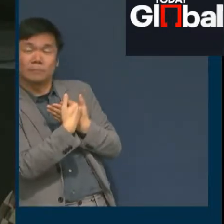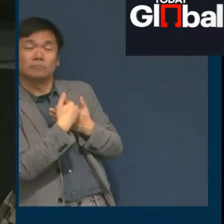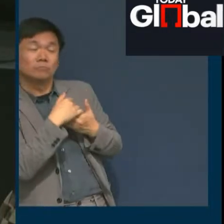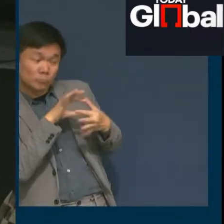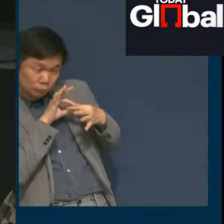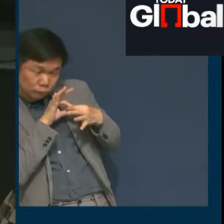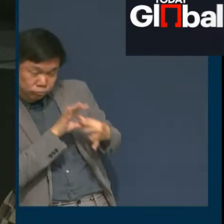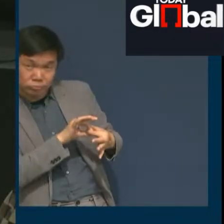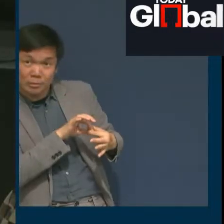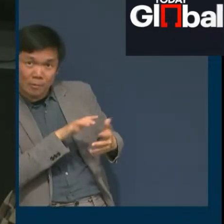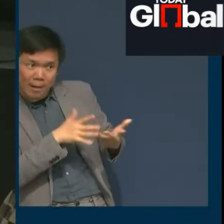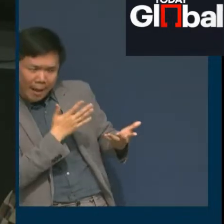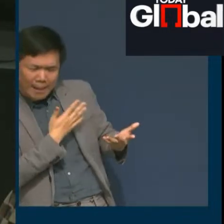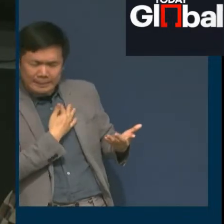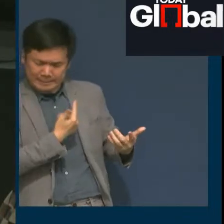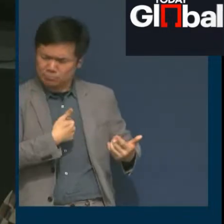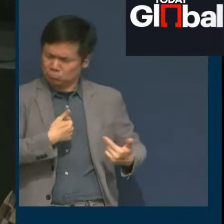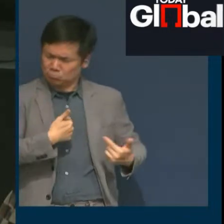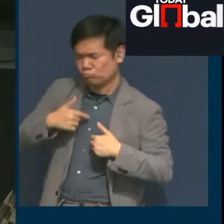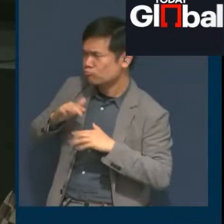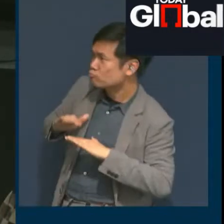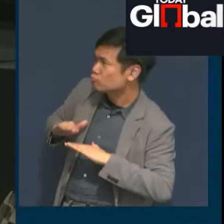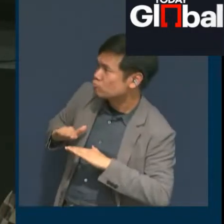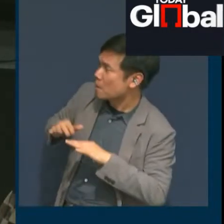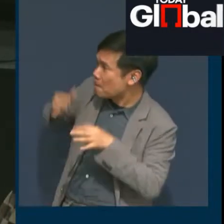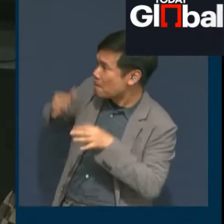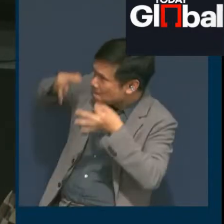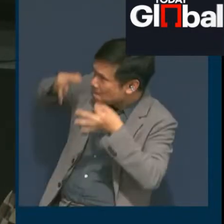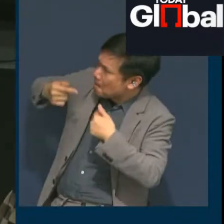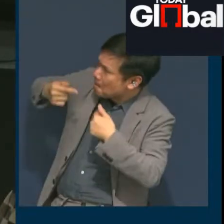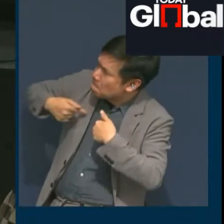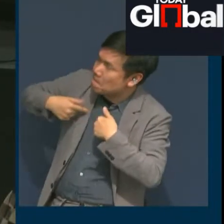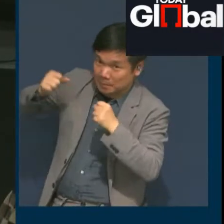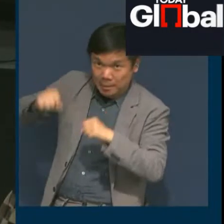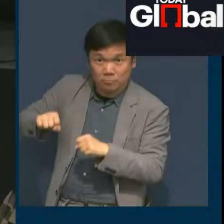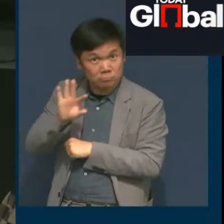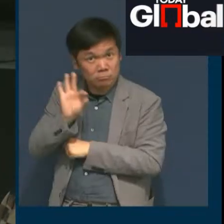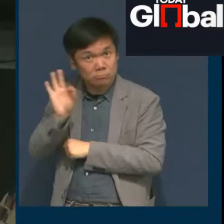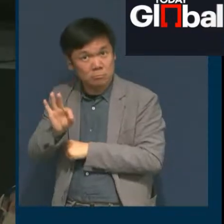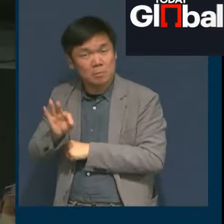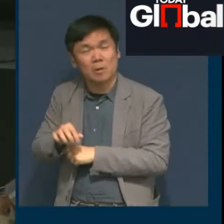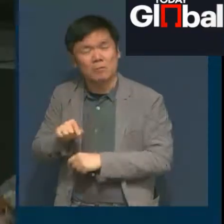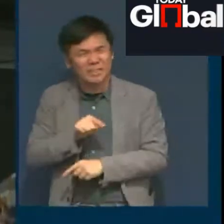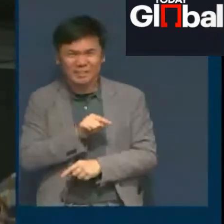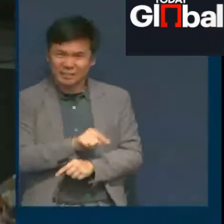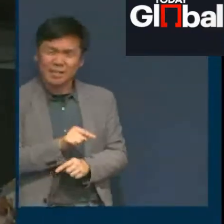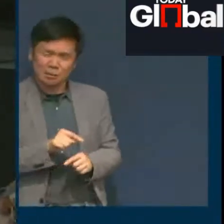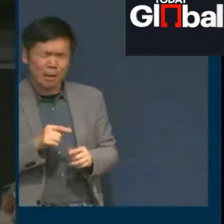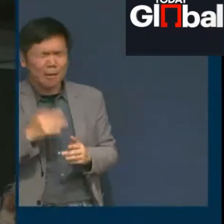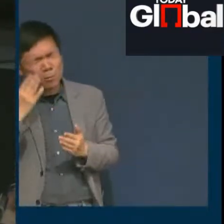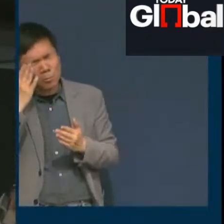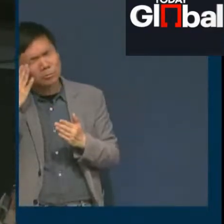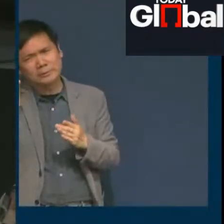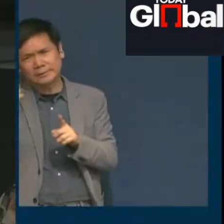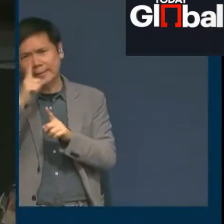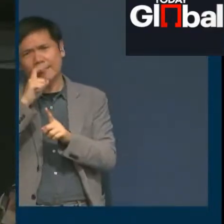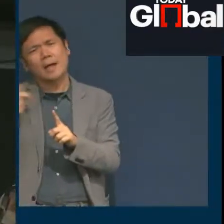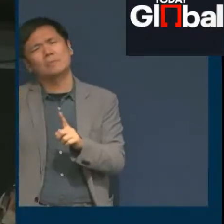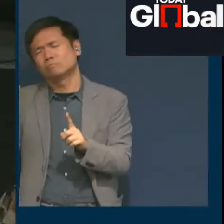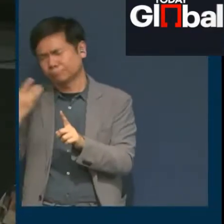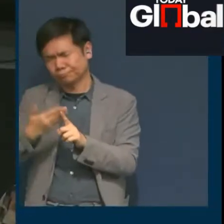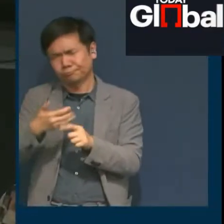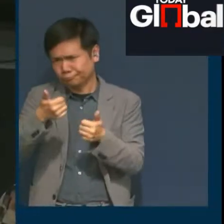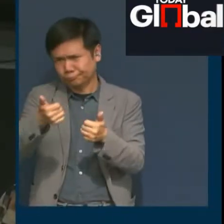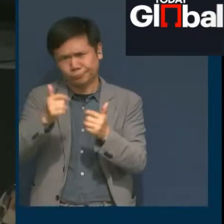them, despite the fact that Qatar has made significant investments in